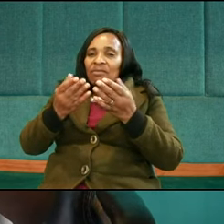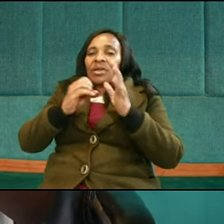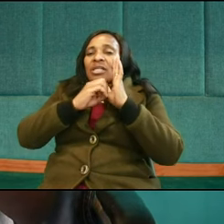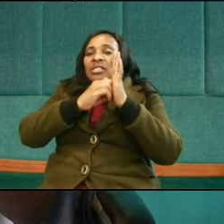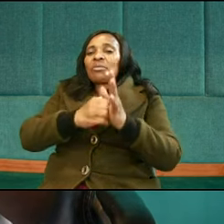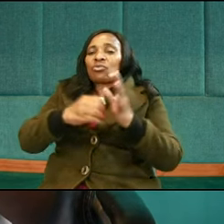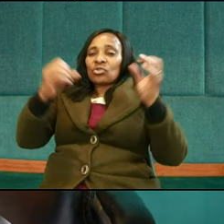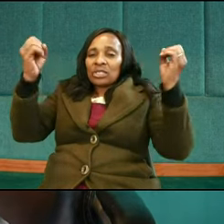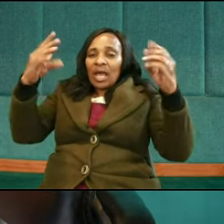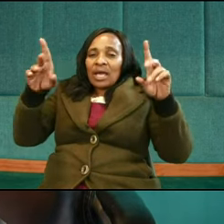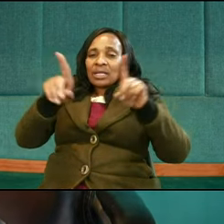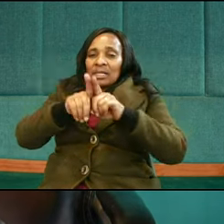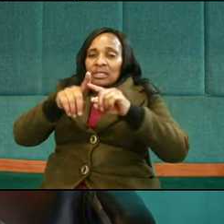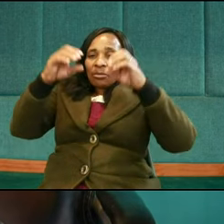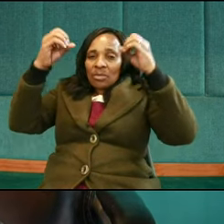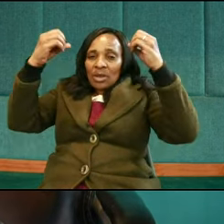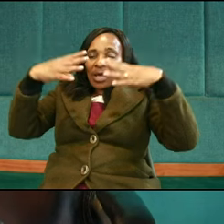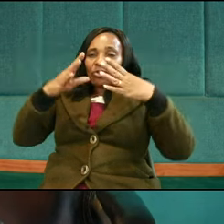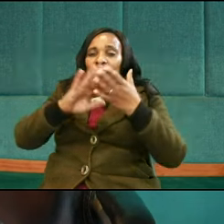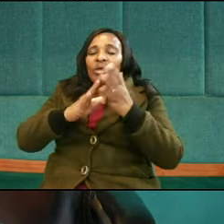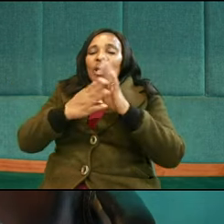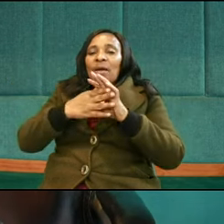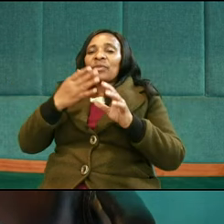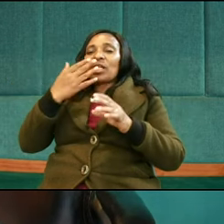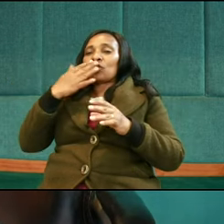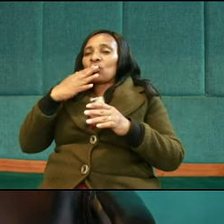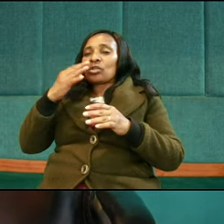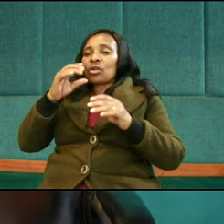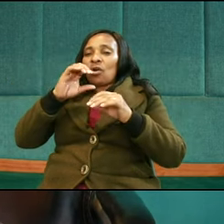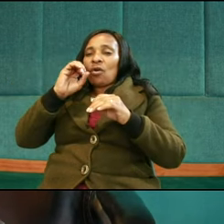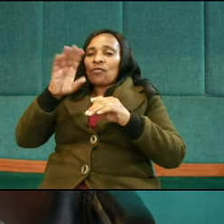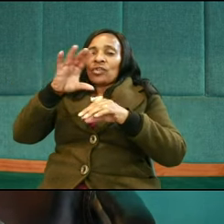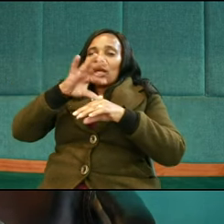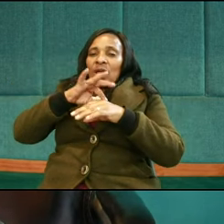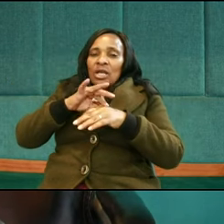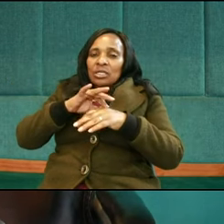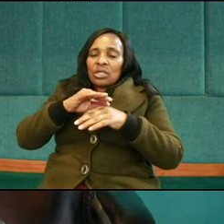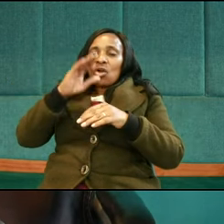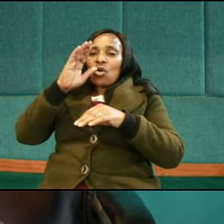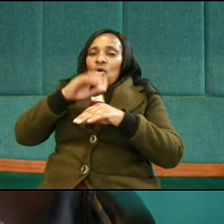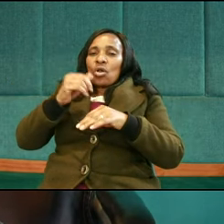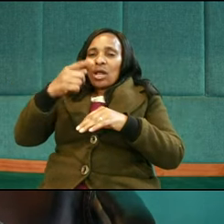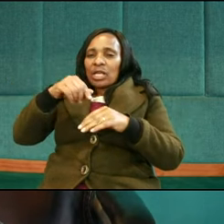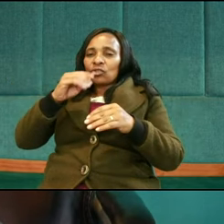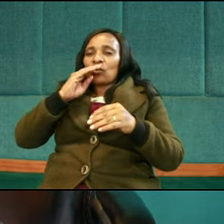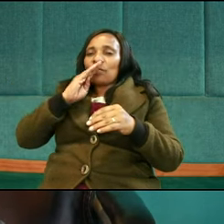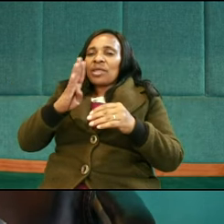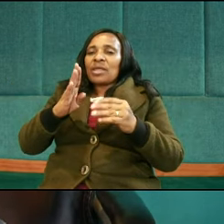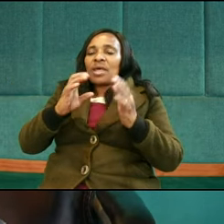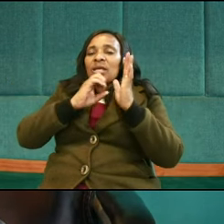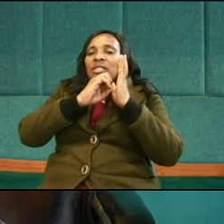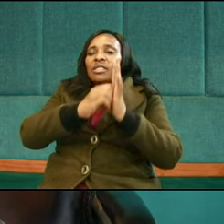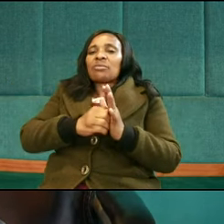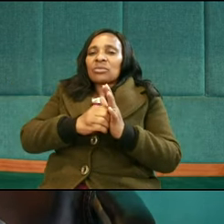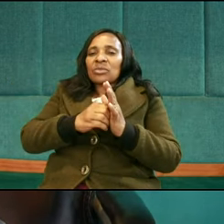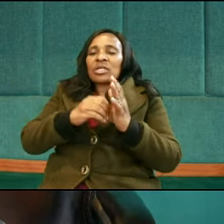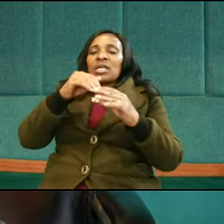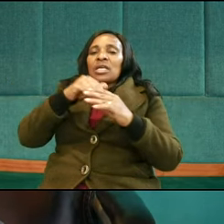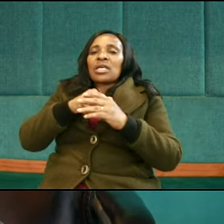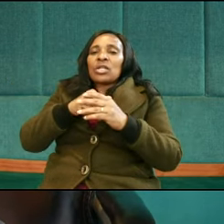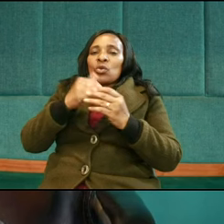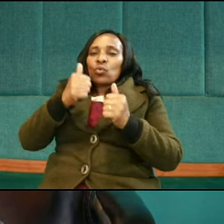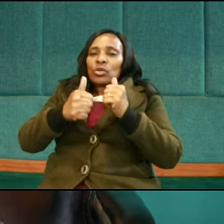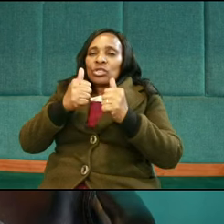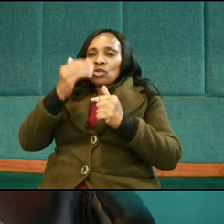light, to be the salt of the earth. You have called us to be an example, to be a medium by